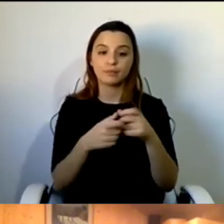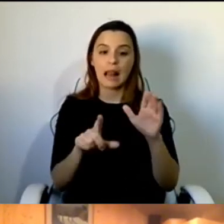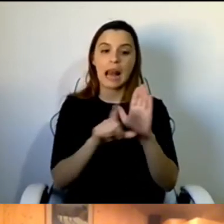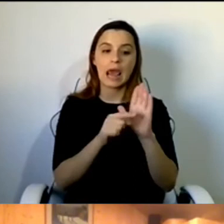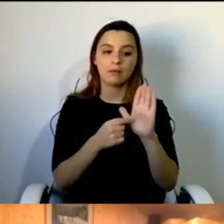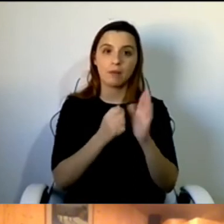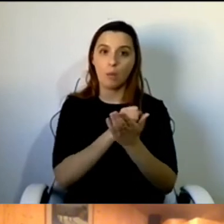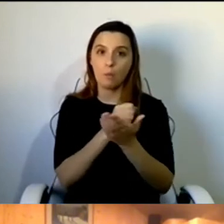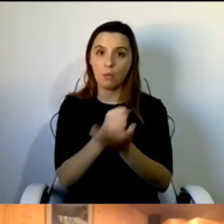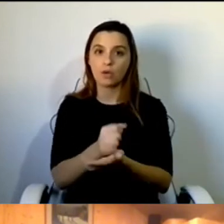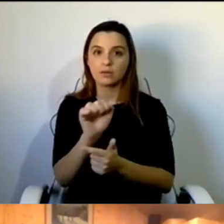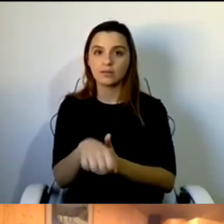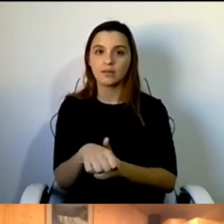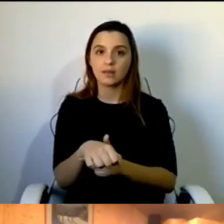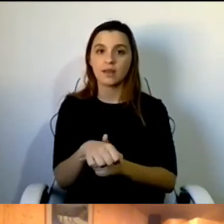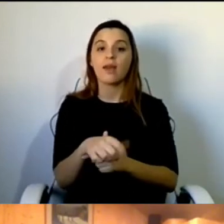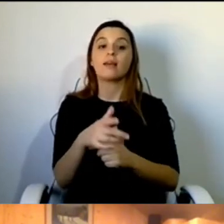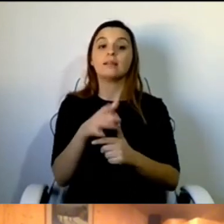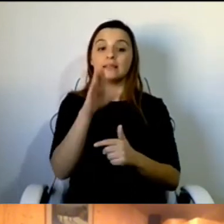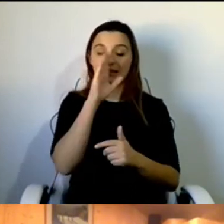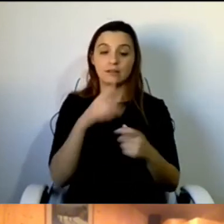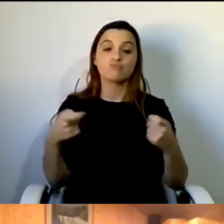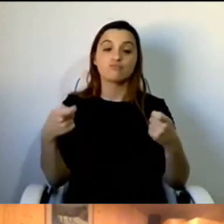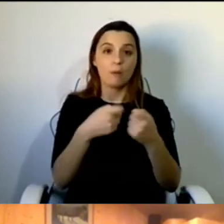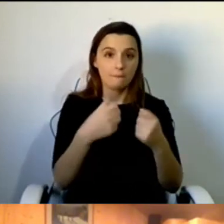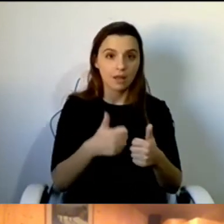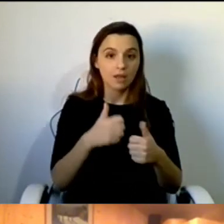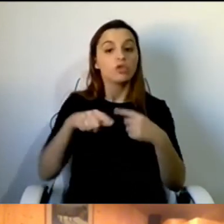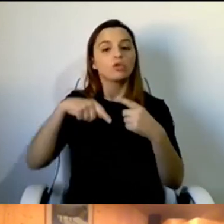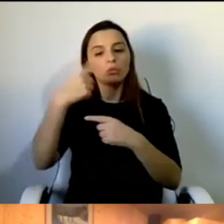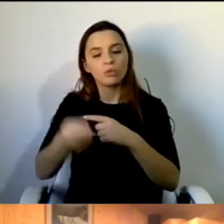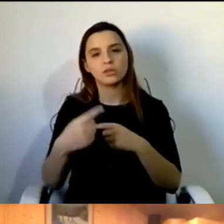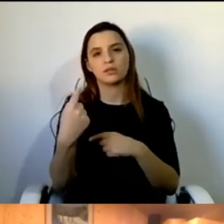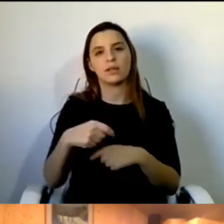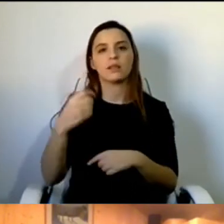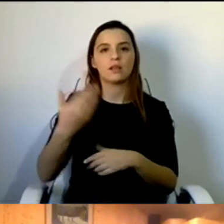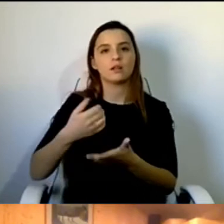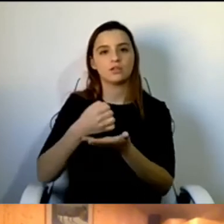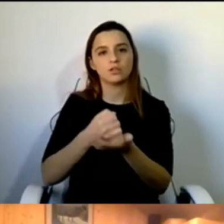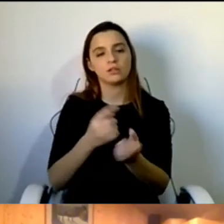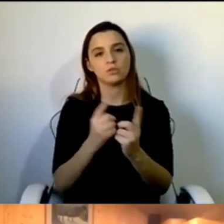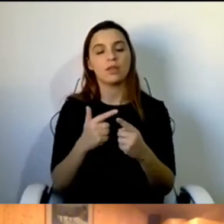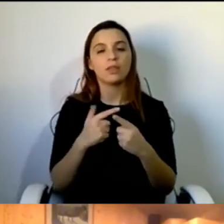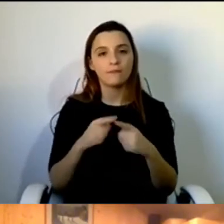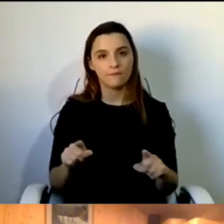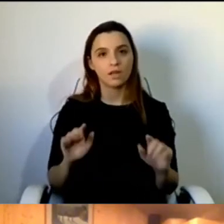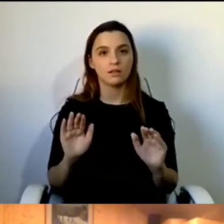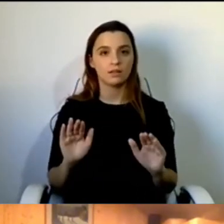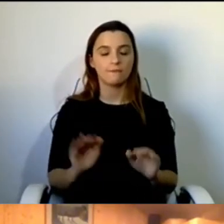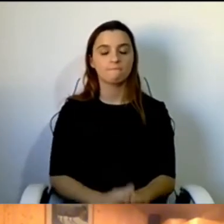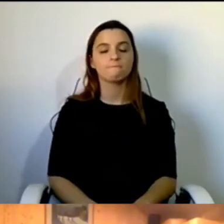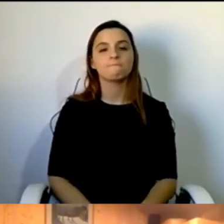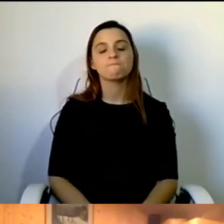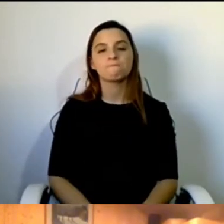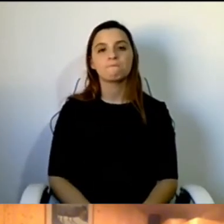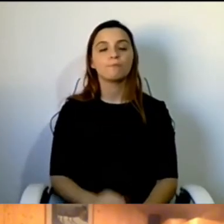things. So there's, you know, there's the first is the wider keyhole, and you enter that one. Then they